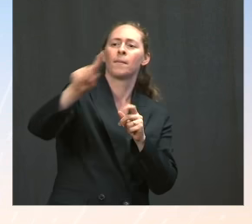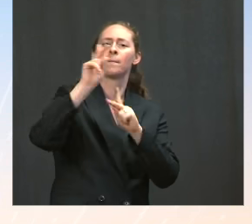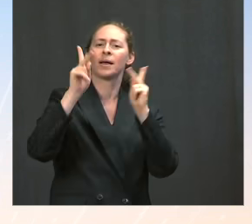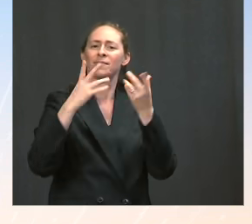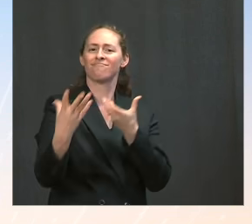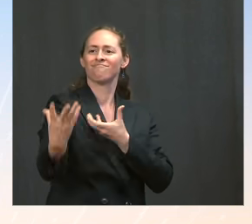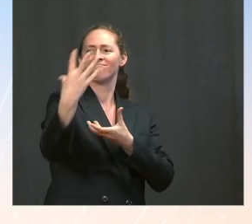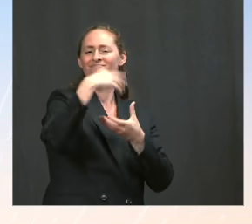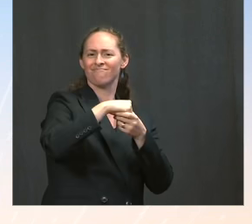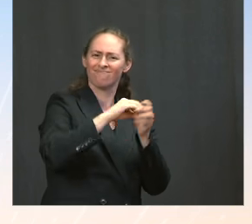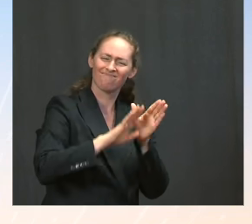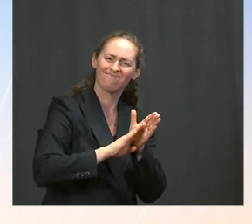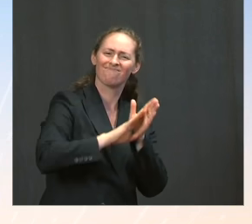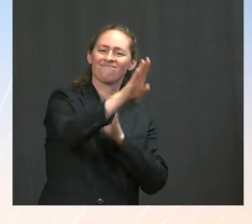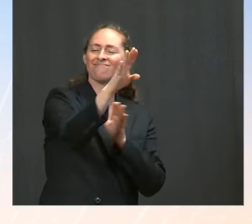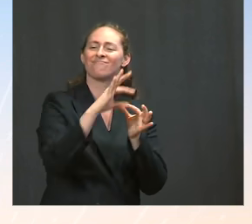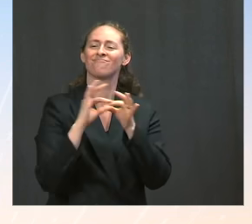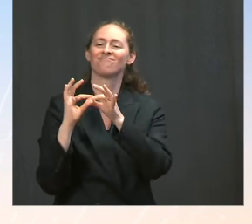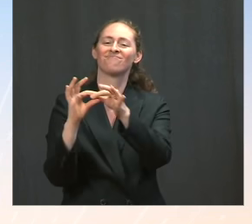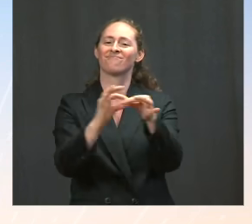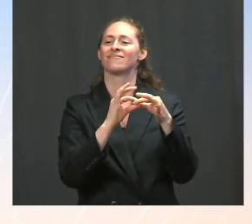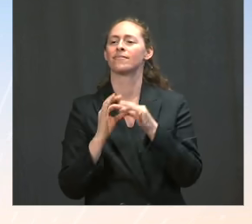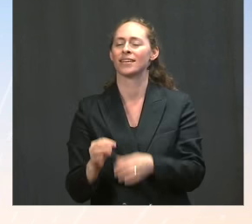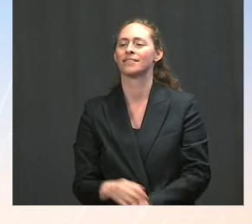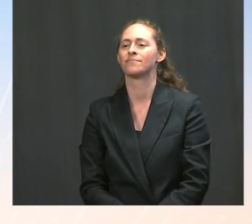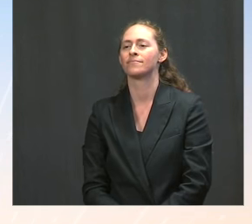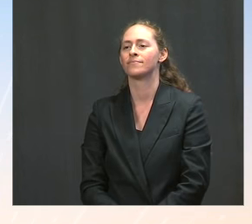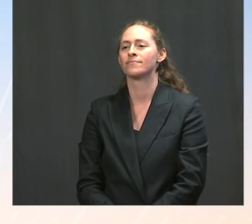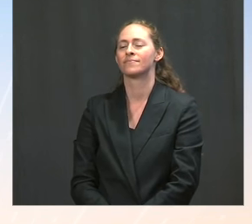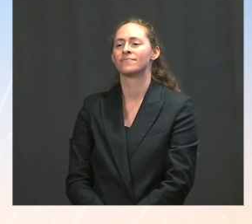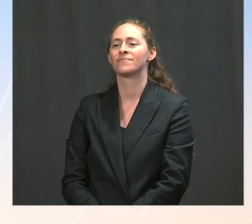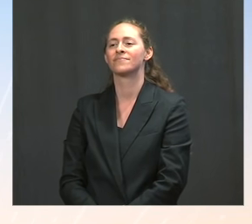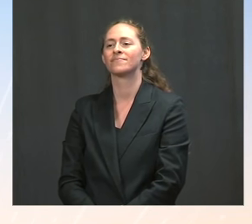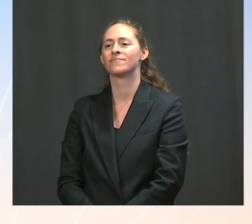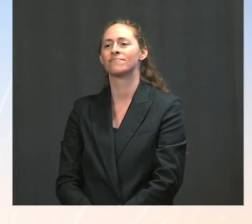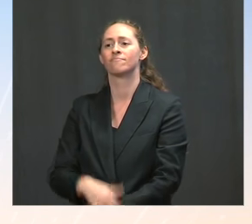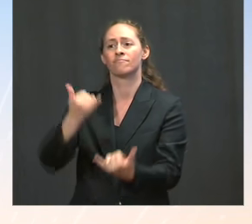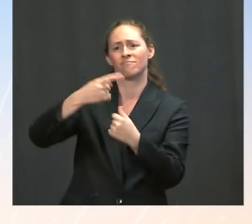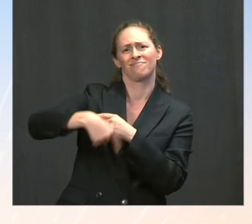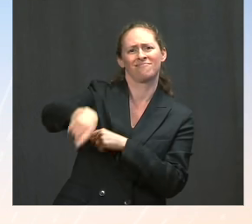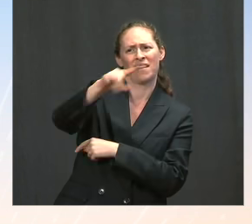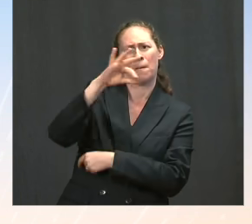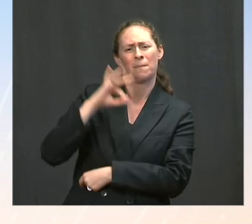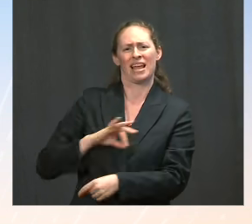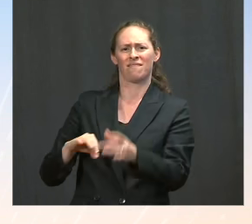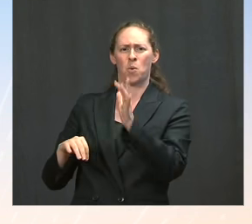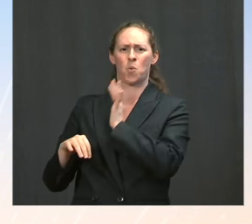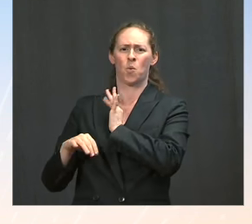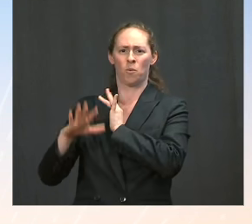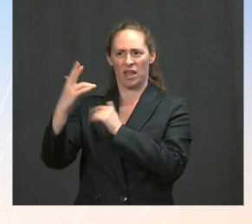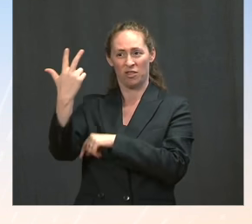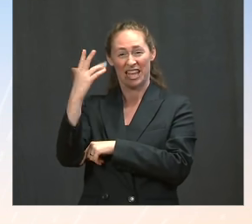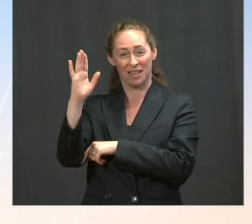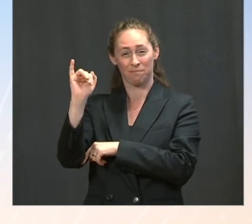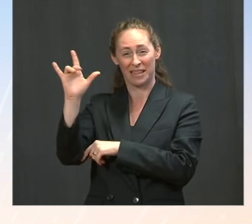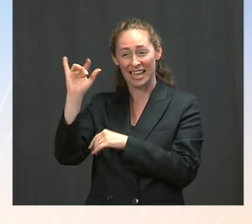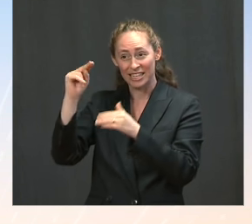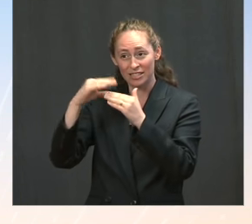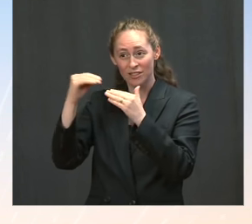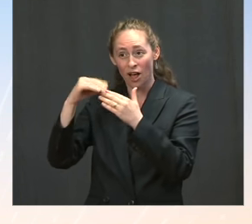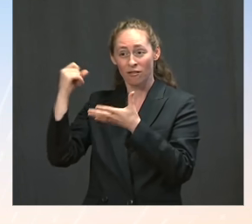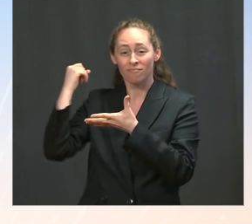Everybody ought to benefit from this $3 billion initiative, from working mothers working to balance multiple